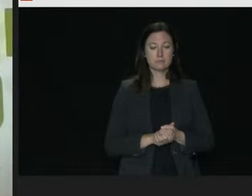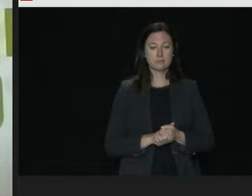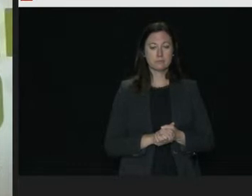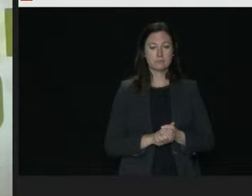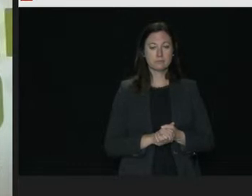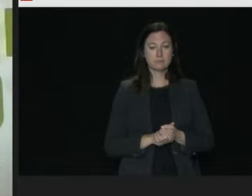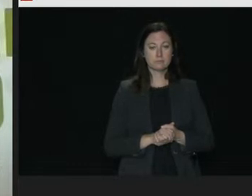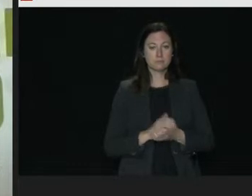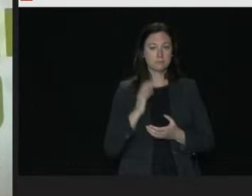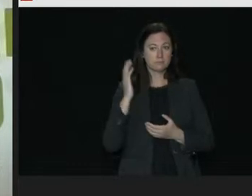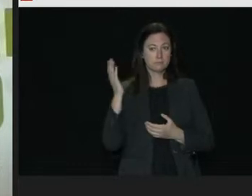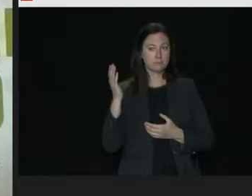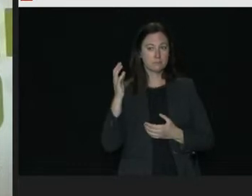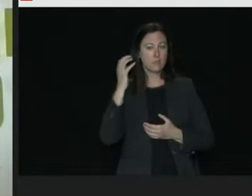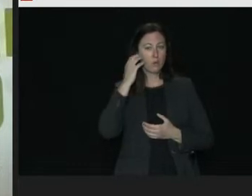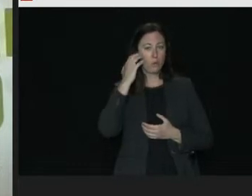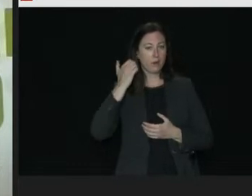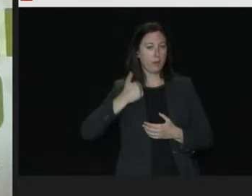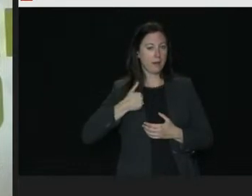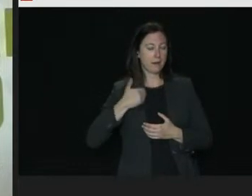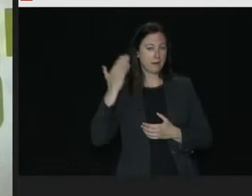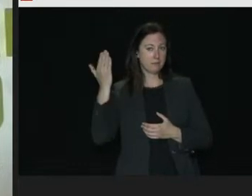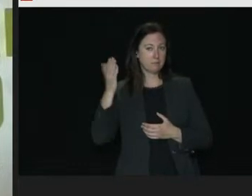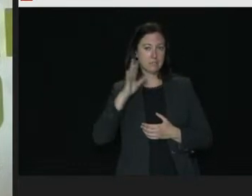from Louis Blouin from Radio-Canada.